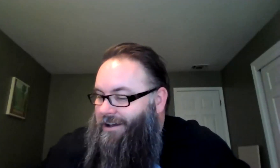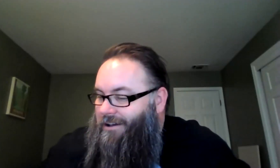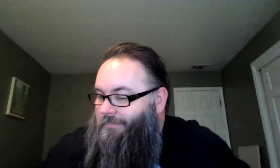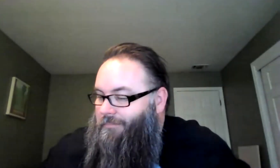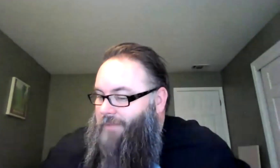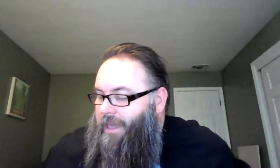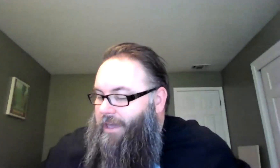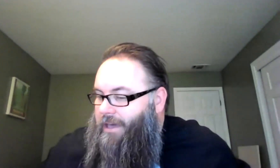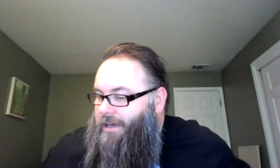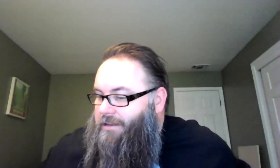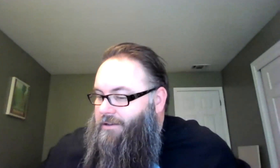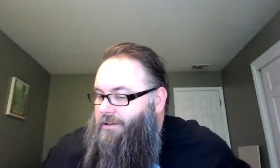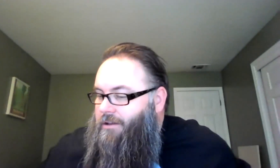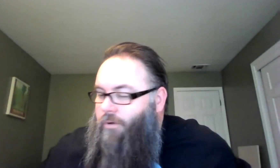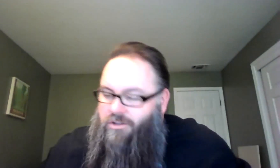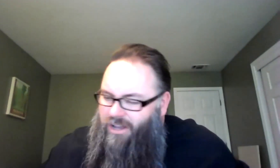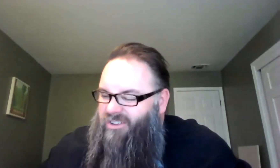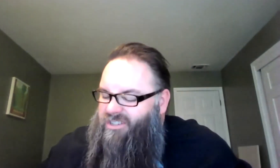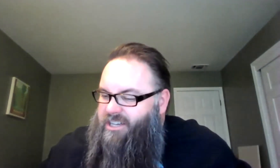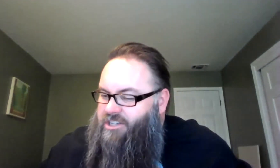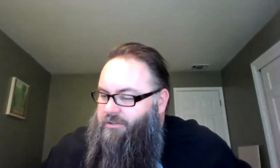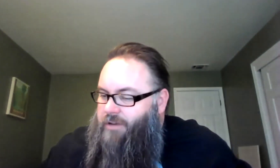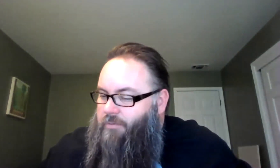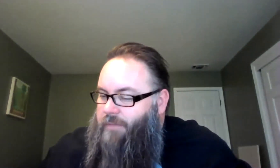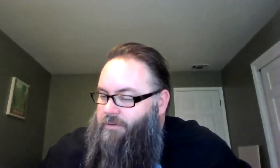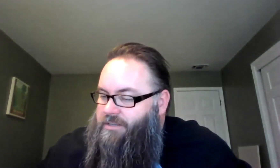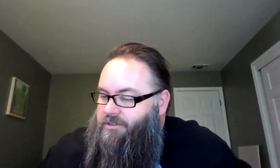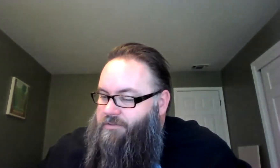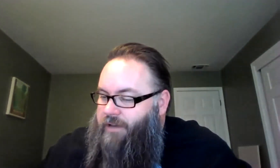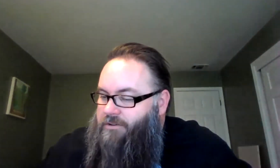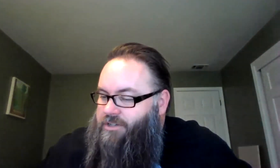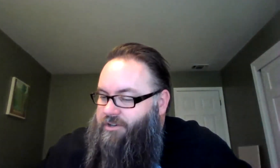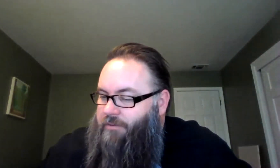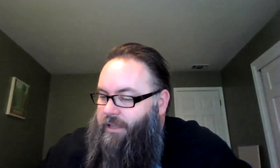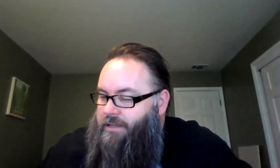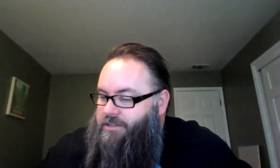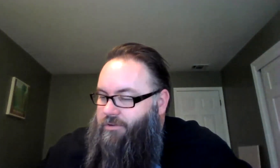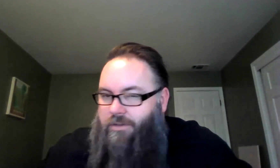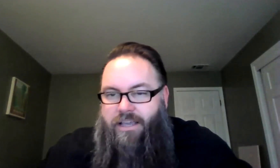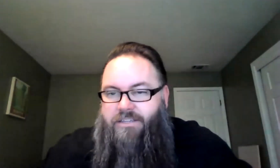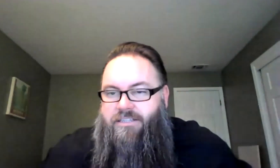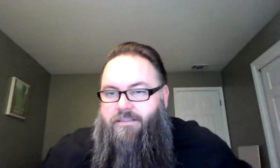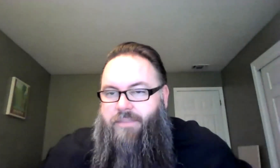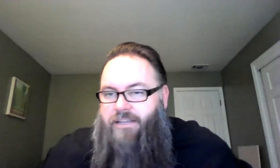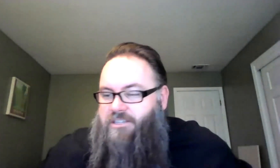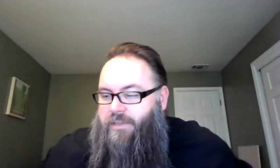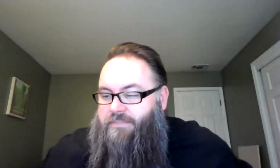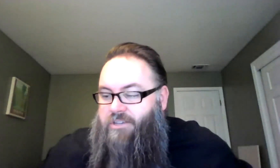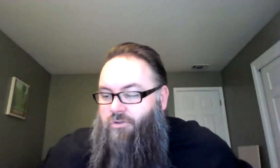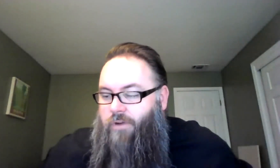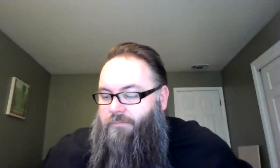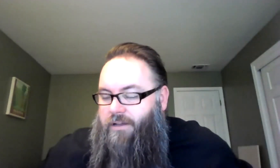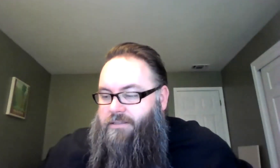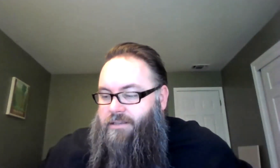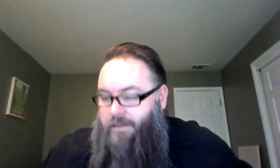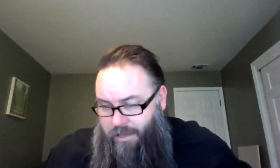fantastic. And we also had another discussion. We met with some service providers yesterday related to those some of the HCBS